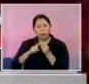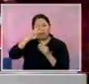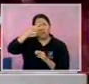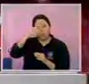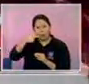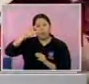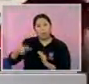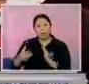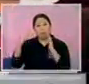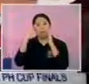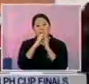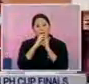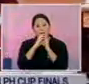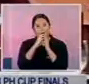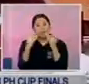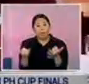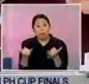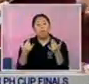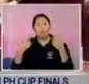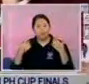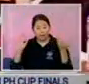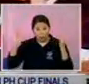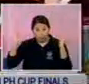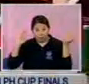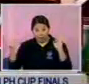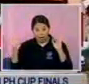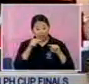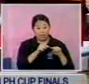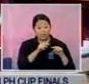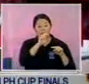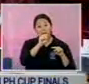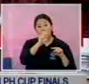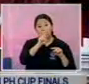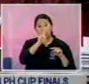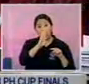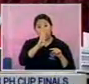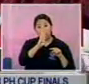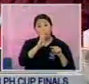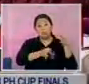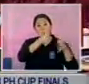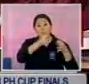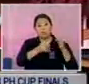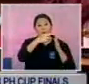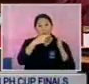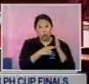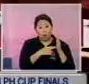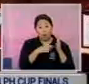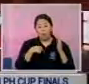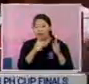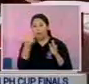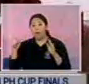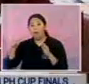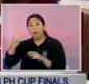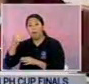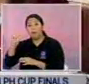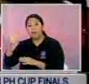there's a difference between a sub judice rule and a gag rule. Because a gag rule is absolute. Ang ibig sabihin nga ng gag,